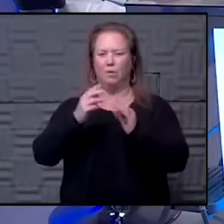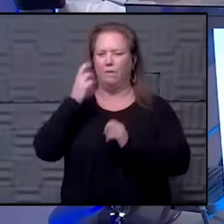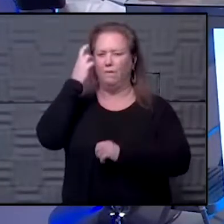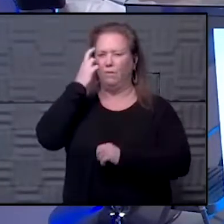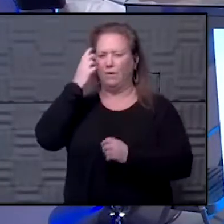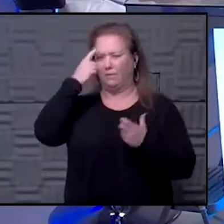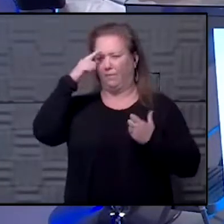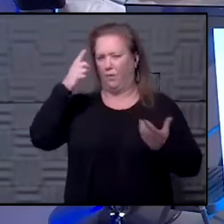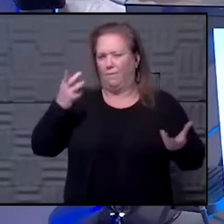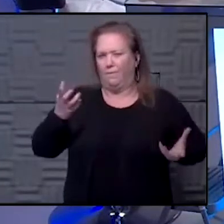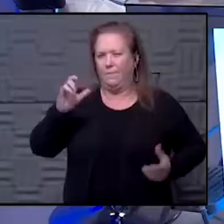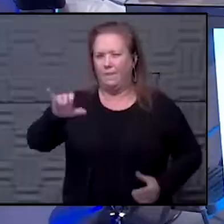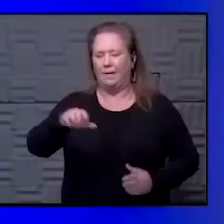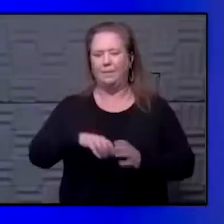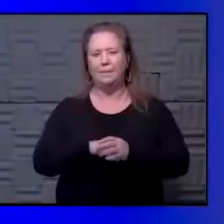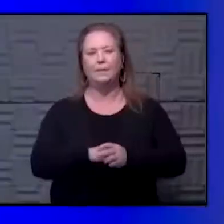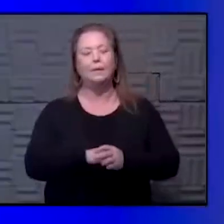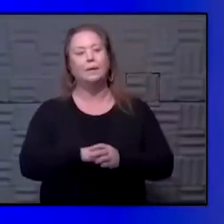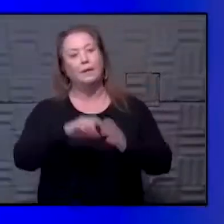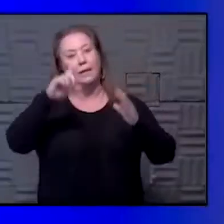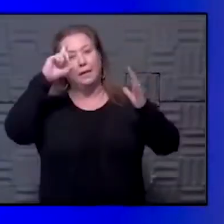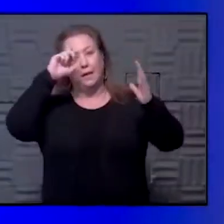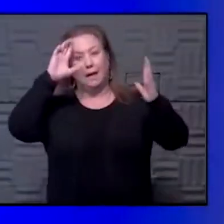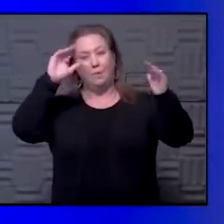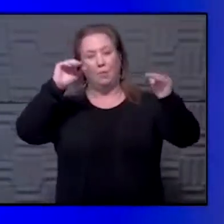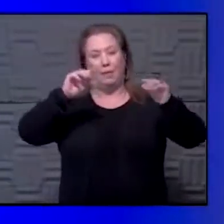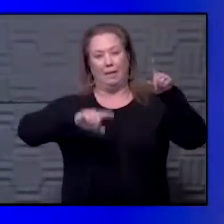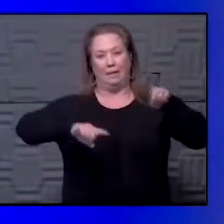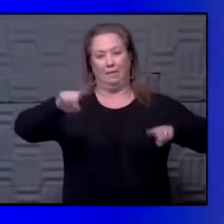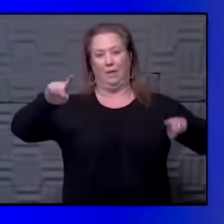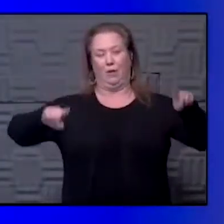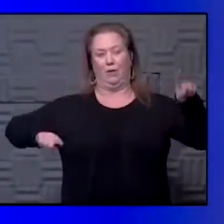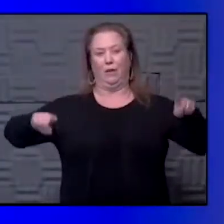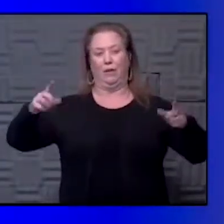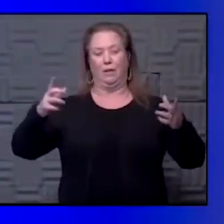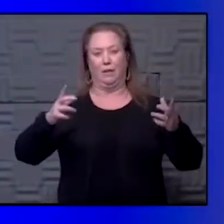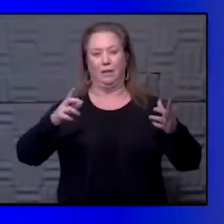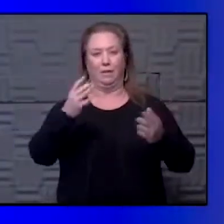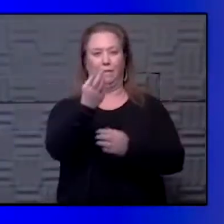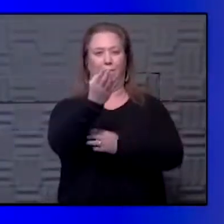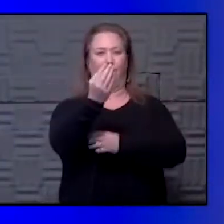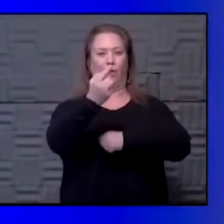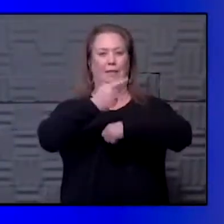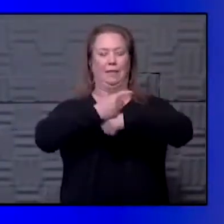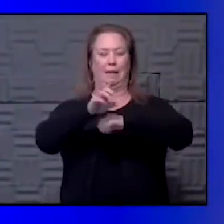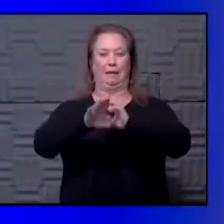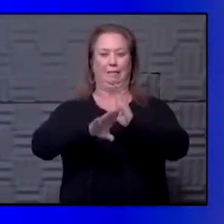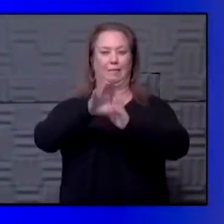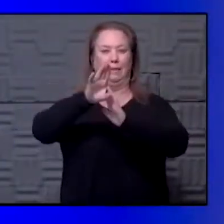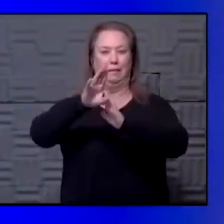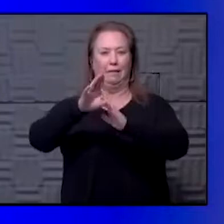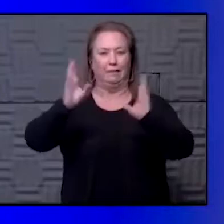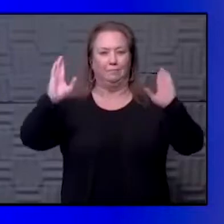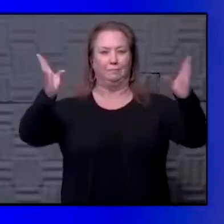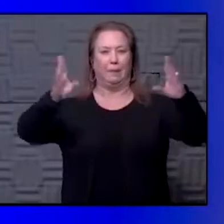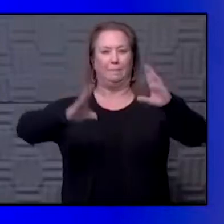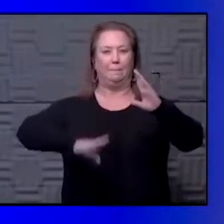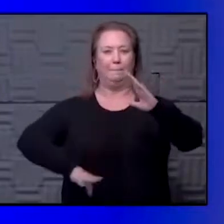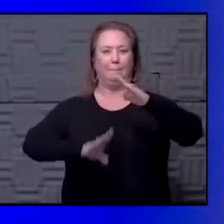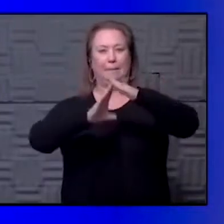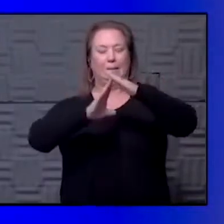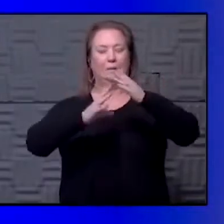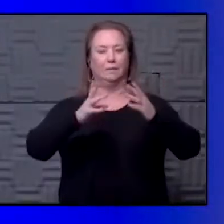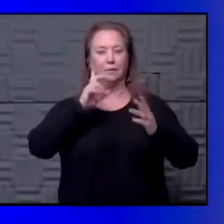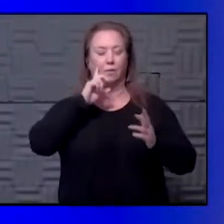that to? I'm just hoping it's a variability. Hopefully it's maybe a 14-day high. Yeah. And maybe we'll shift